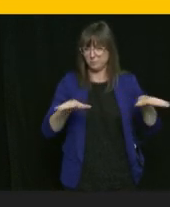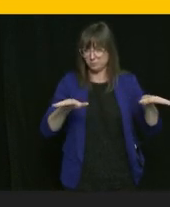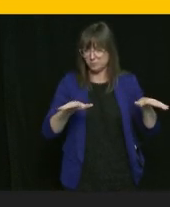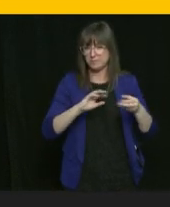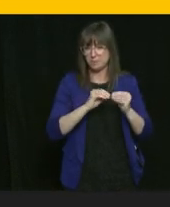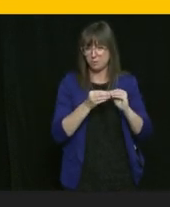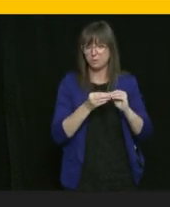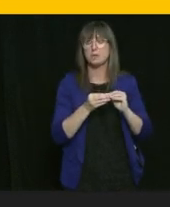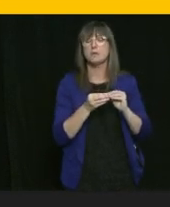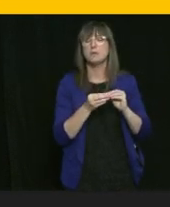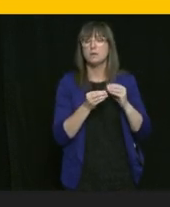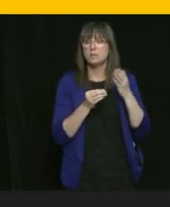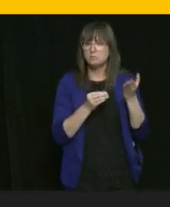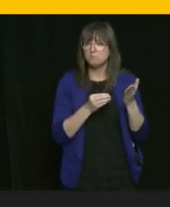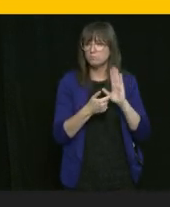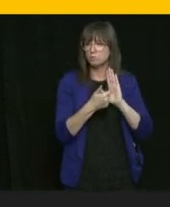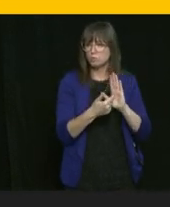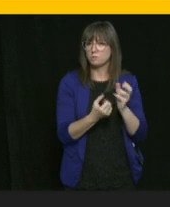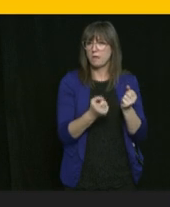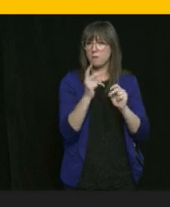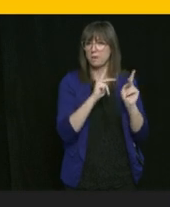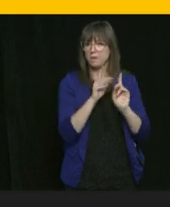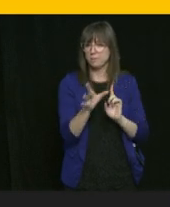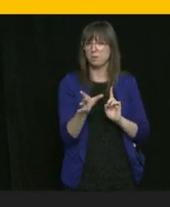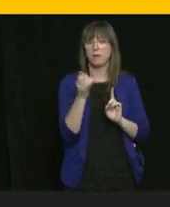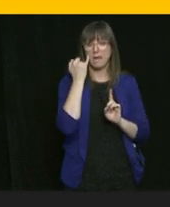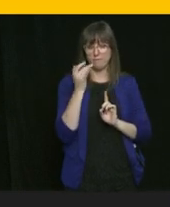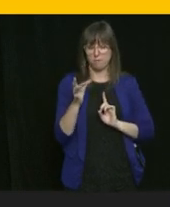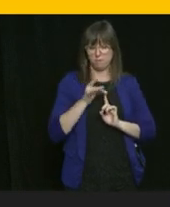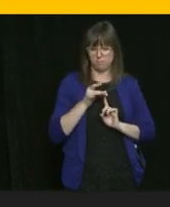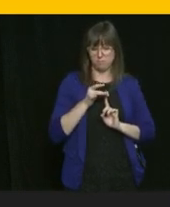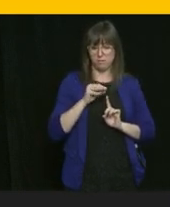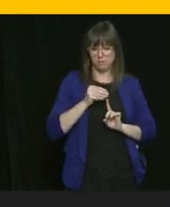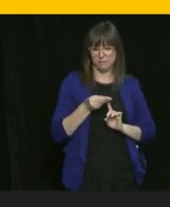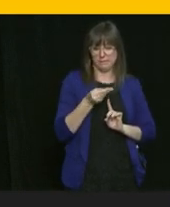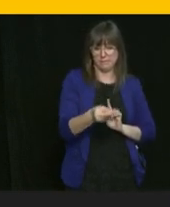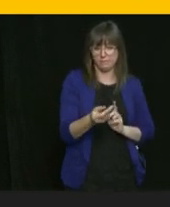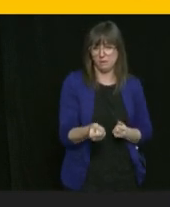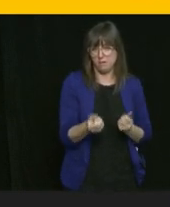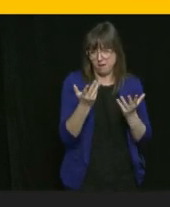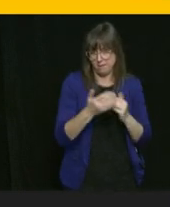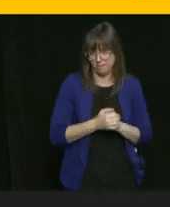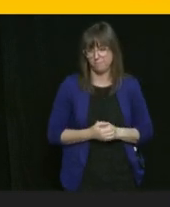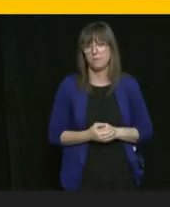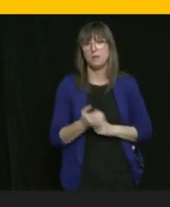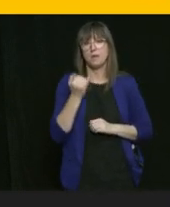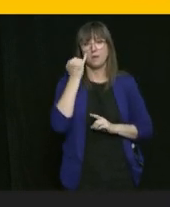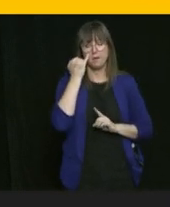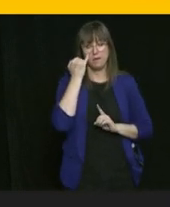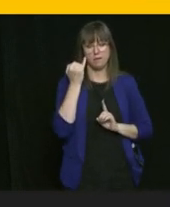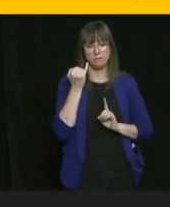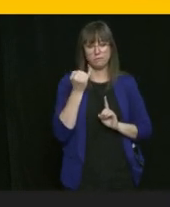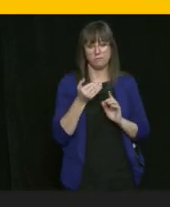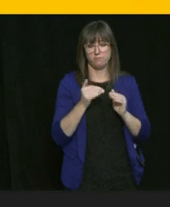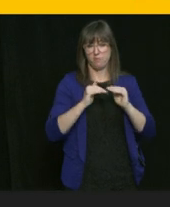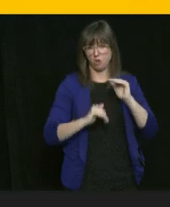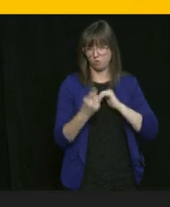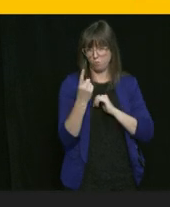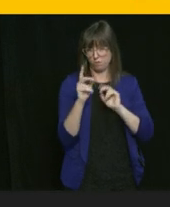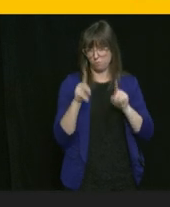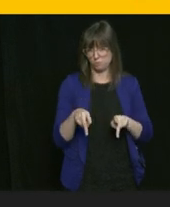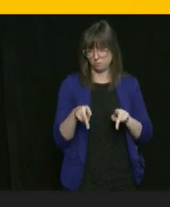represents how many people are being infected by each new case. When each new case infects less than one person, the epidemic